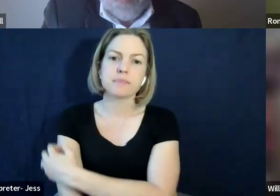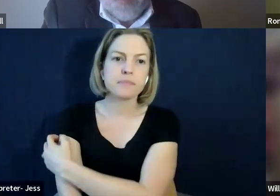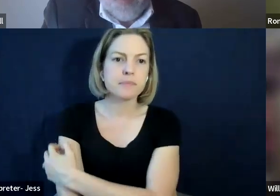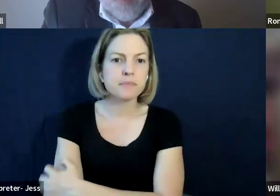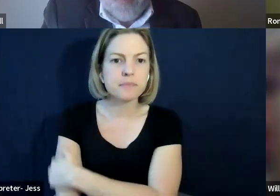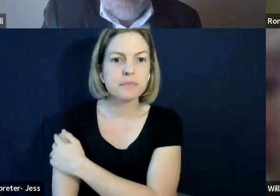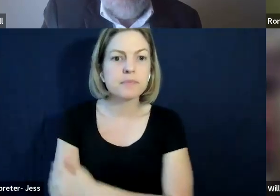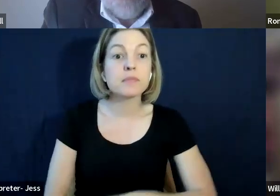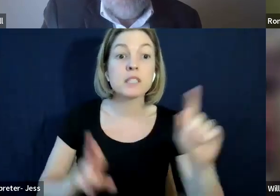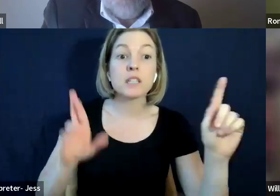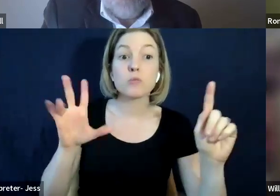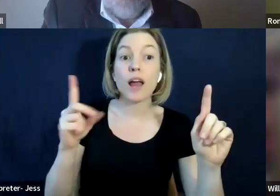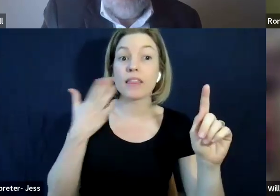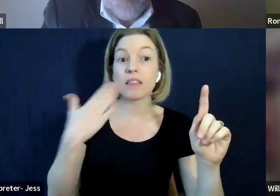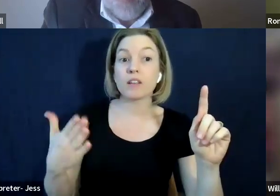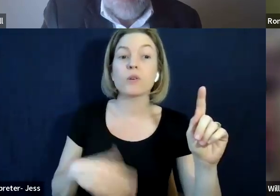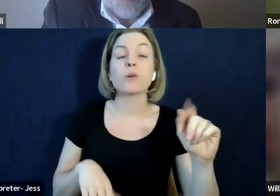Thank you.